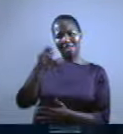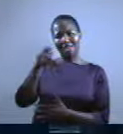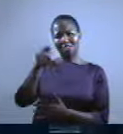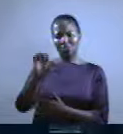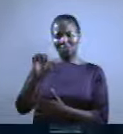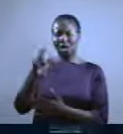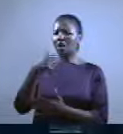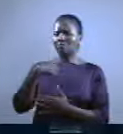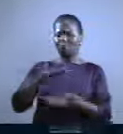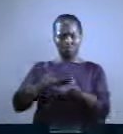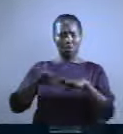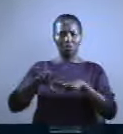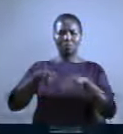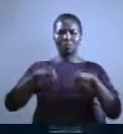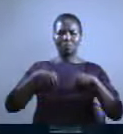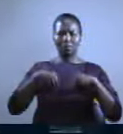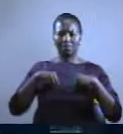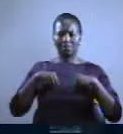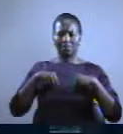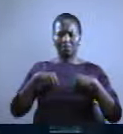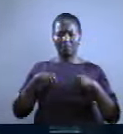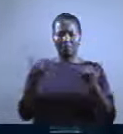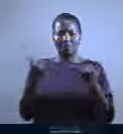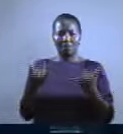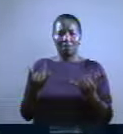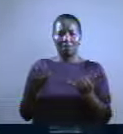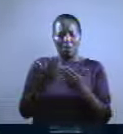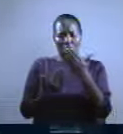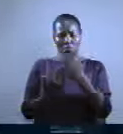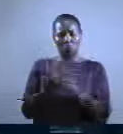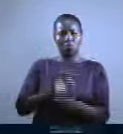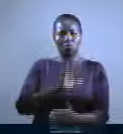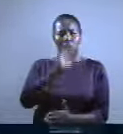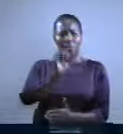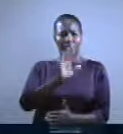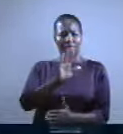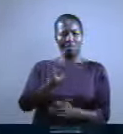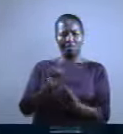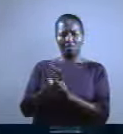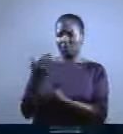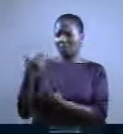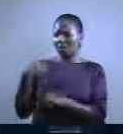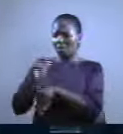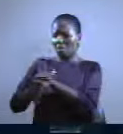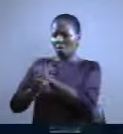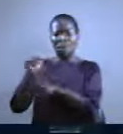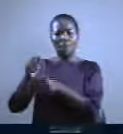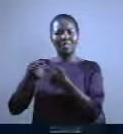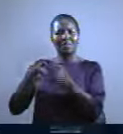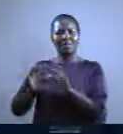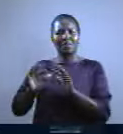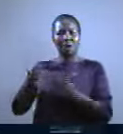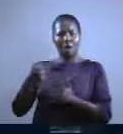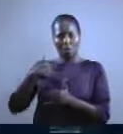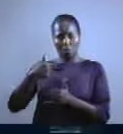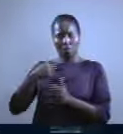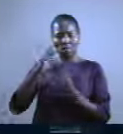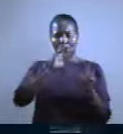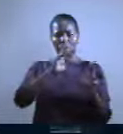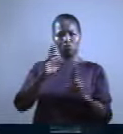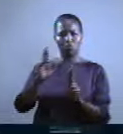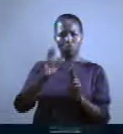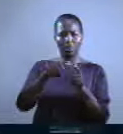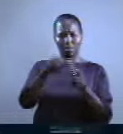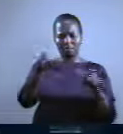totally unacceptable. What sets the new South Africa apart from the old is the respect we accord